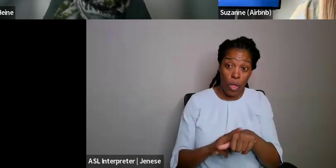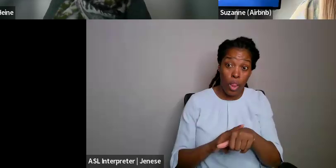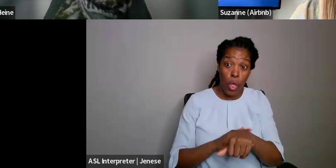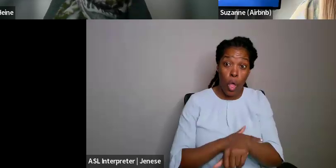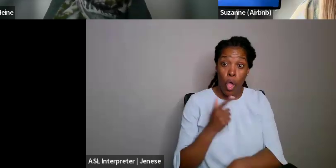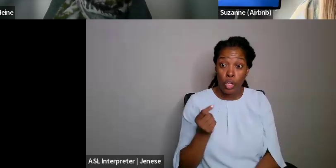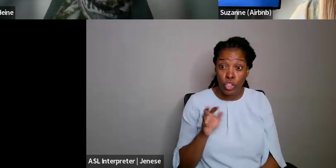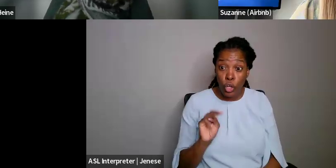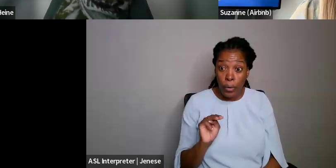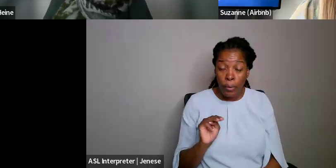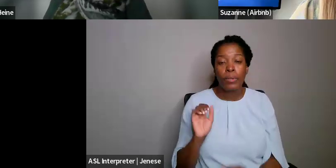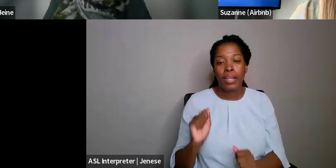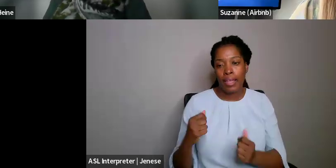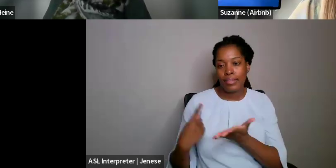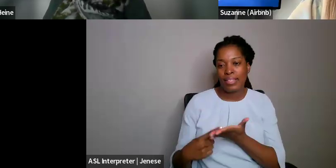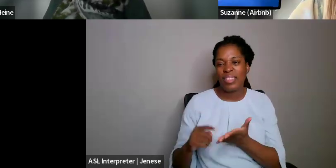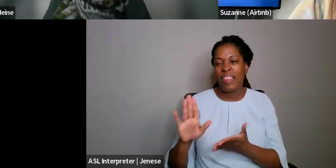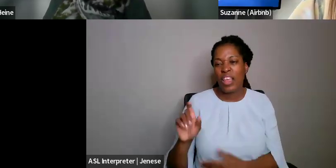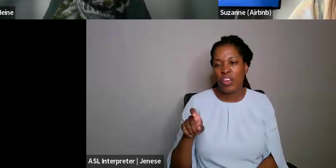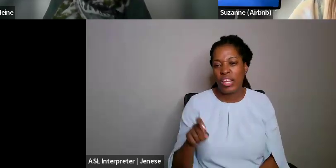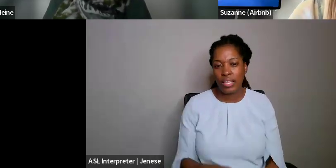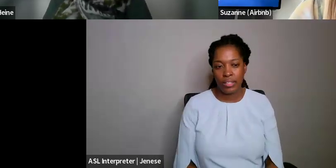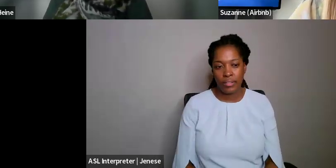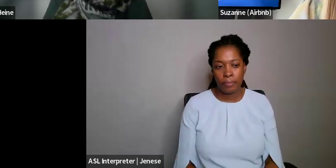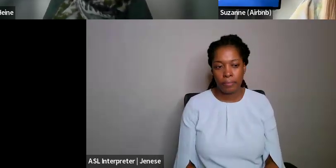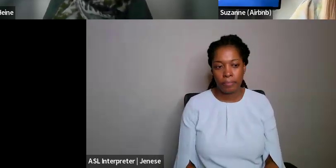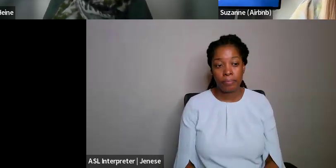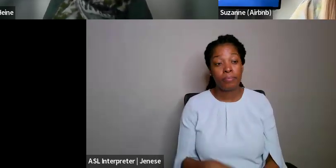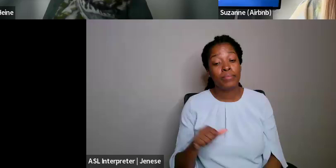discuss with them what their needs are. Slide 36, please, Suzanne.